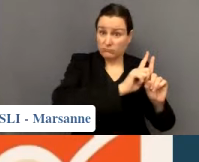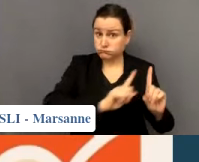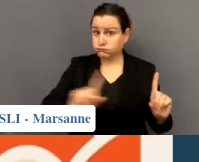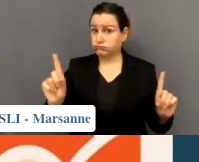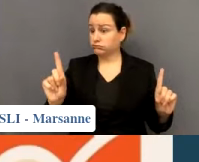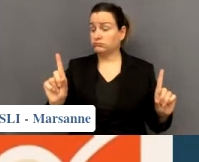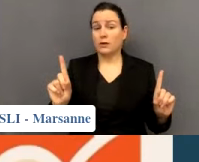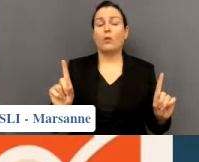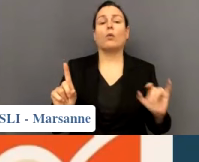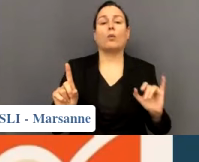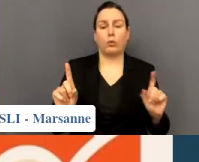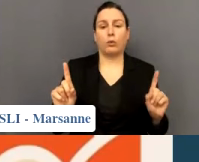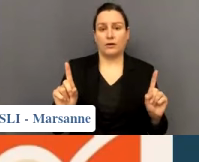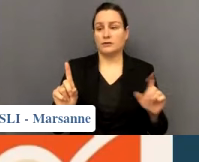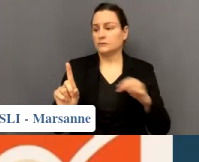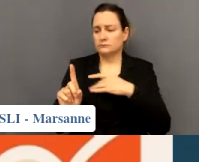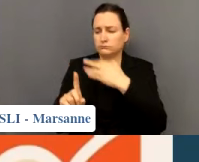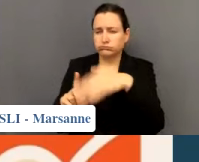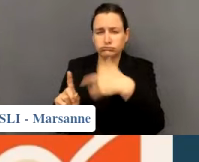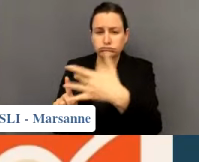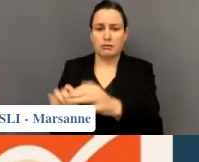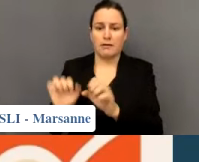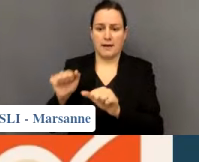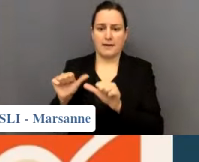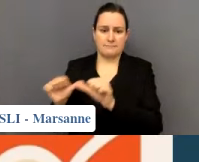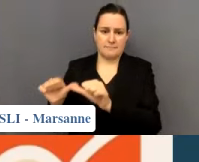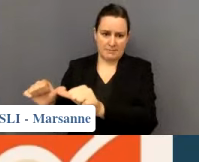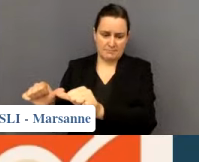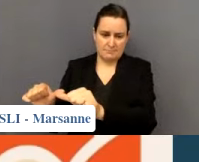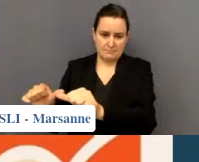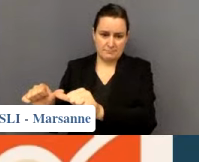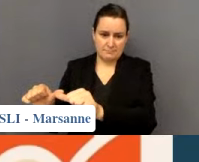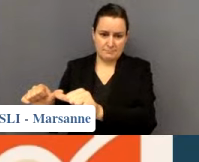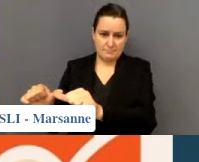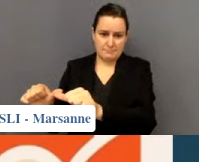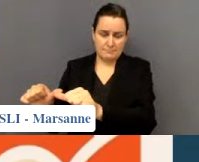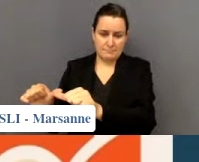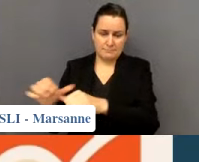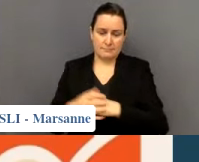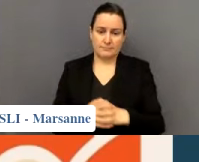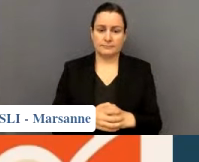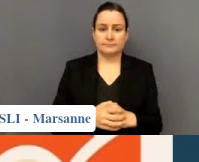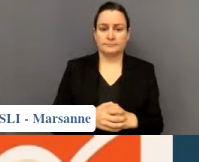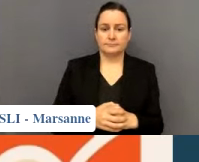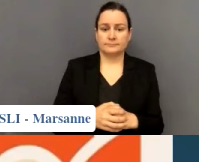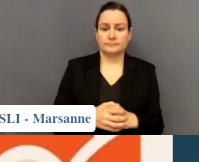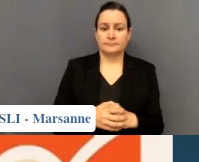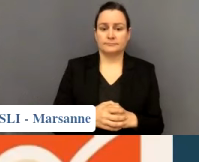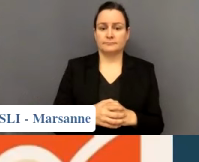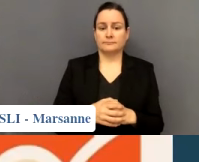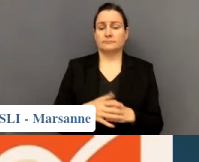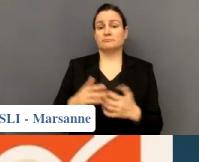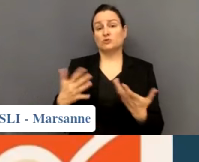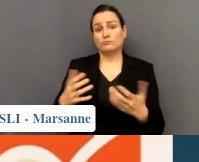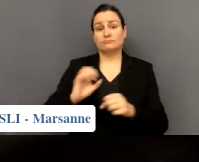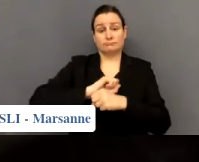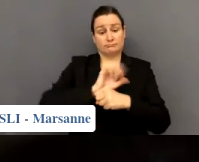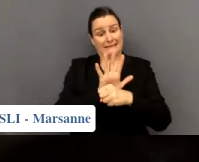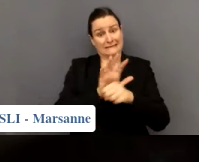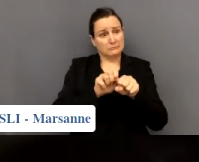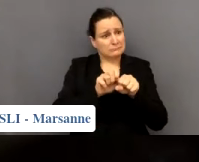eviction clauses in new leases. Unfortunately, many of these protections have been removed, even though the pandemic continues.